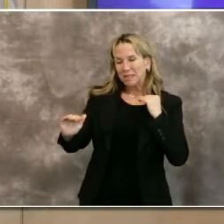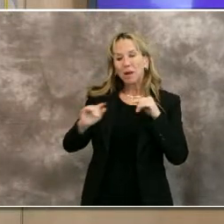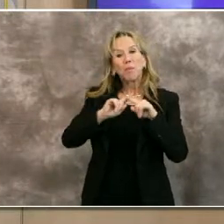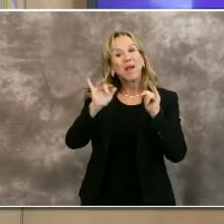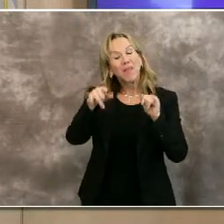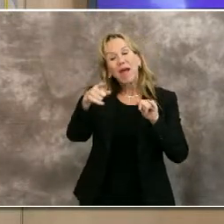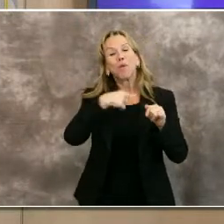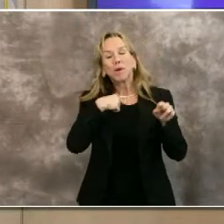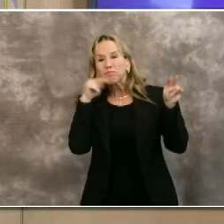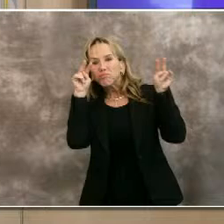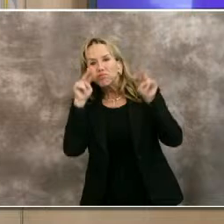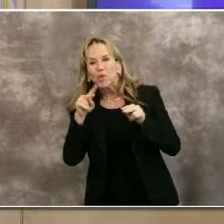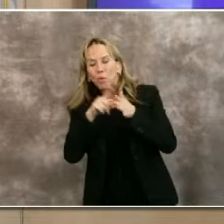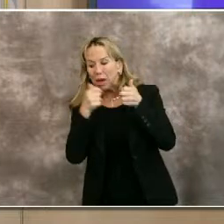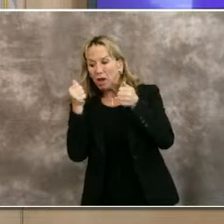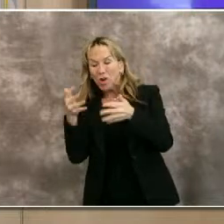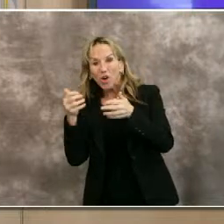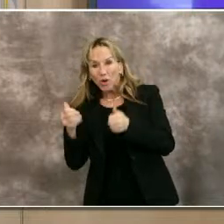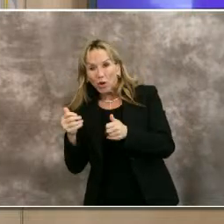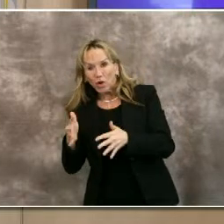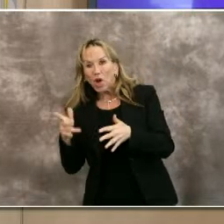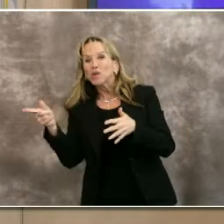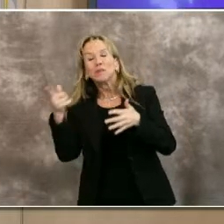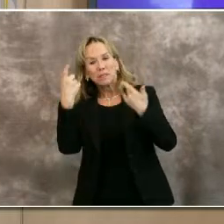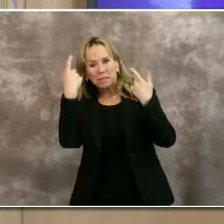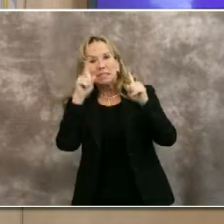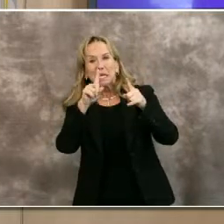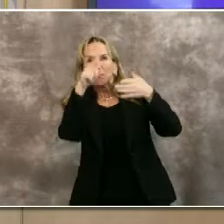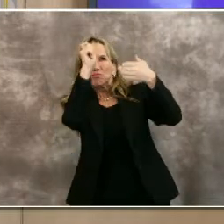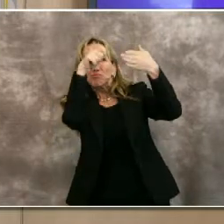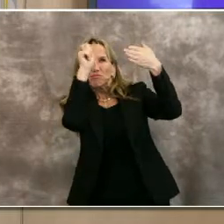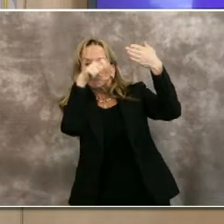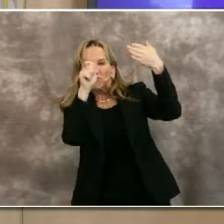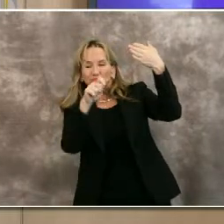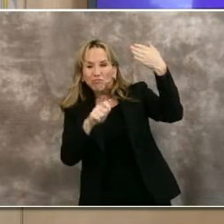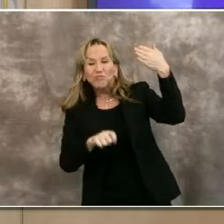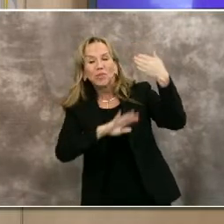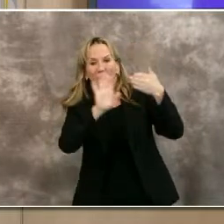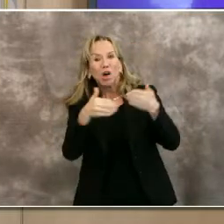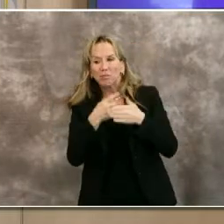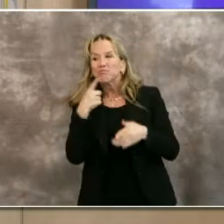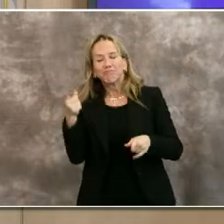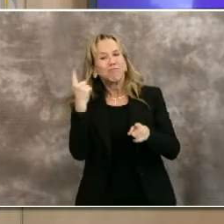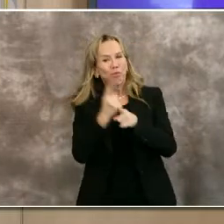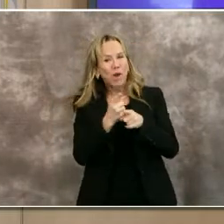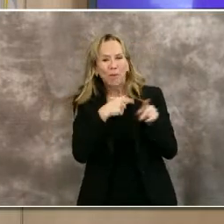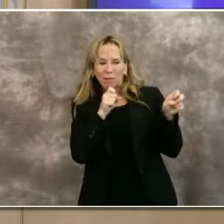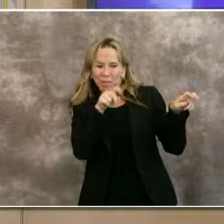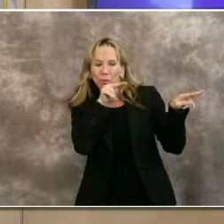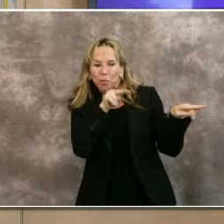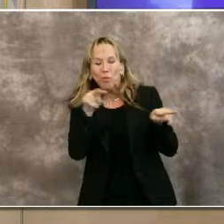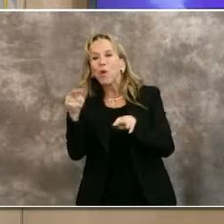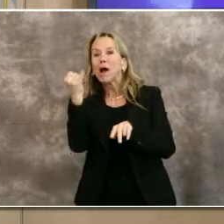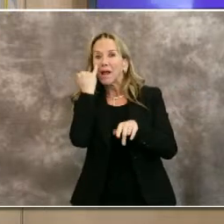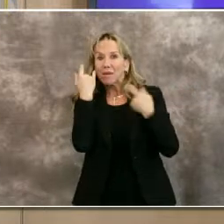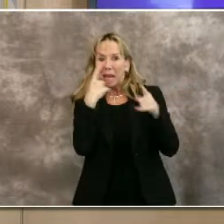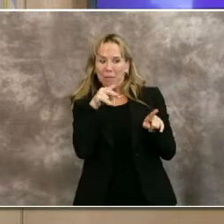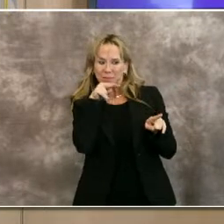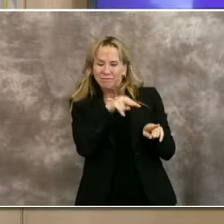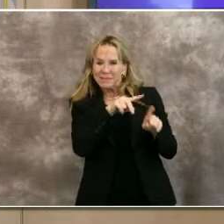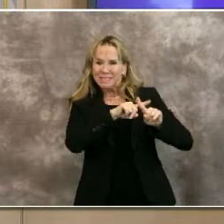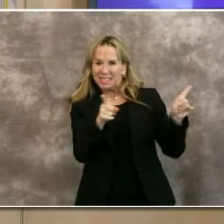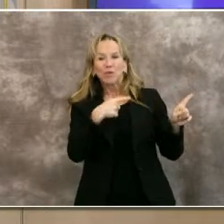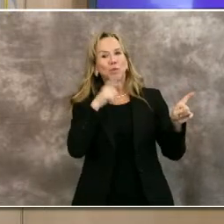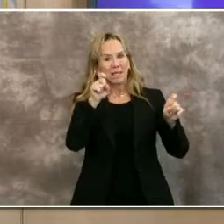unanimously approved and supported by our board, and all of the groups involved have all attested to those are the right triggers. And so if we were to hit a trigger, then